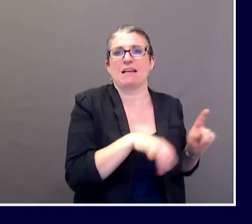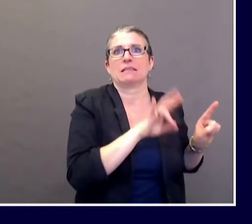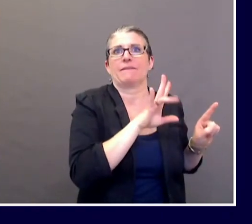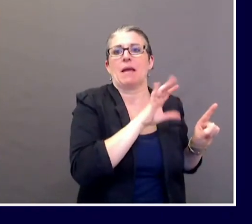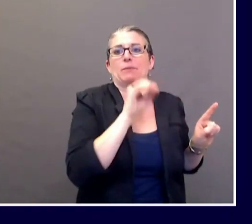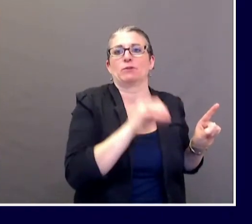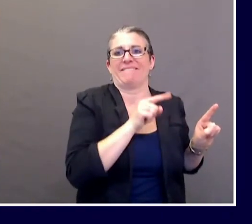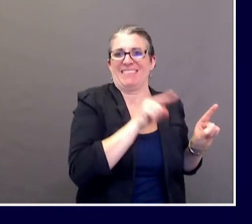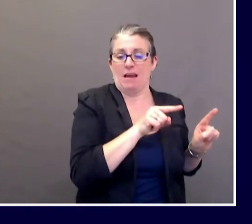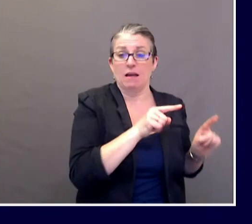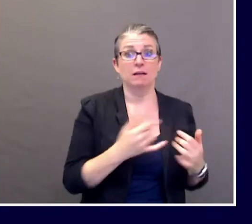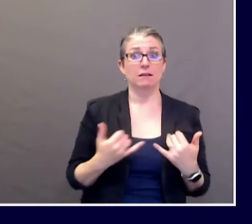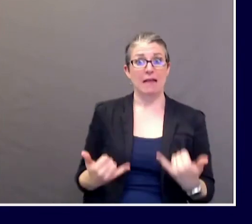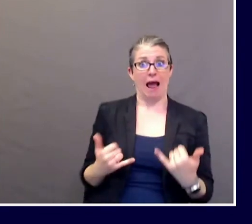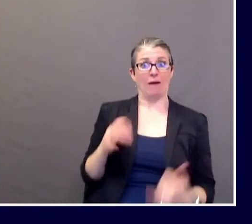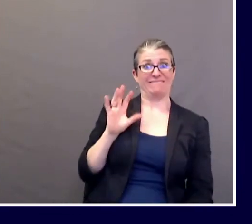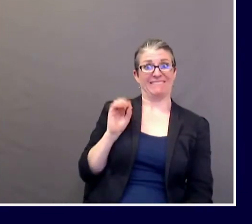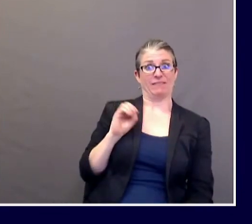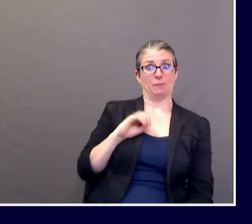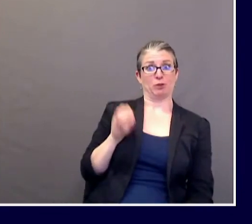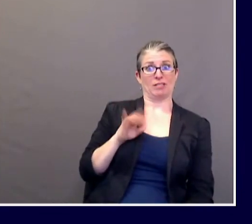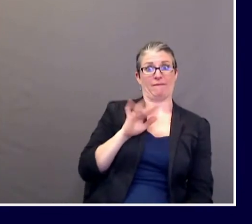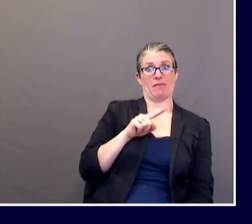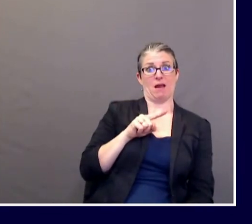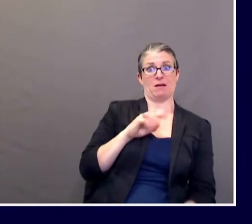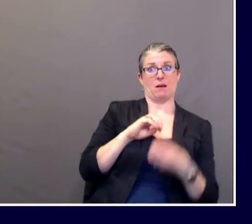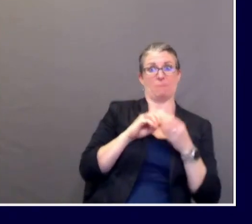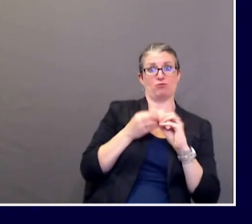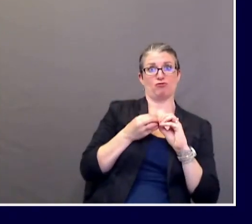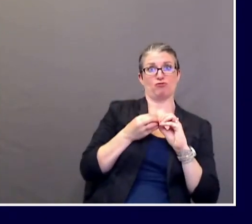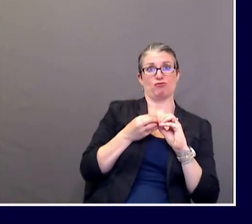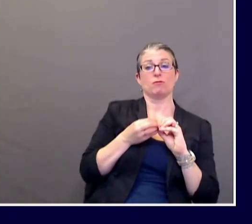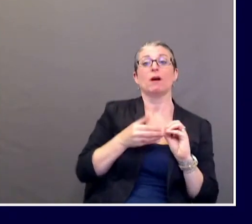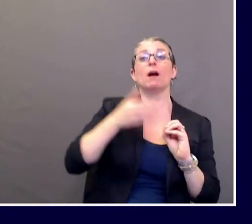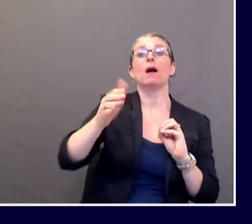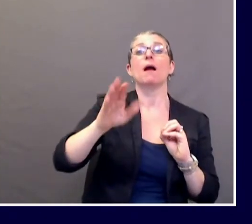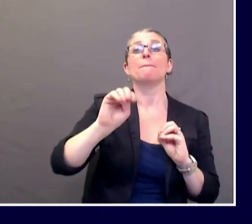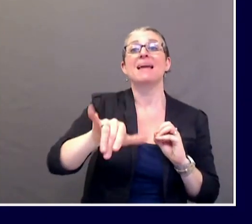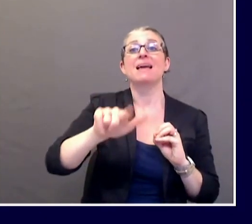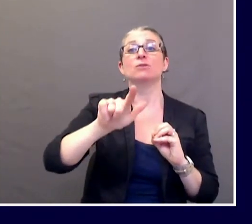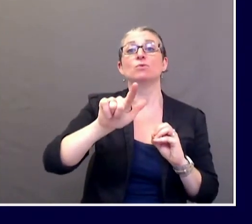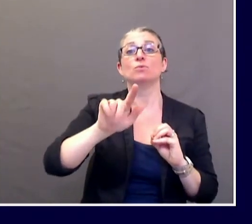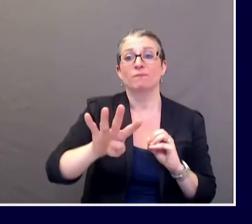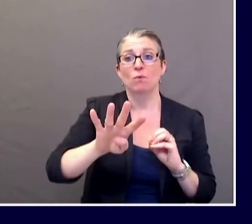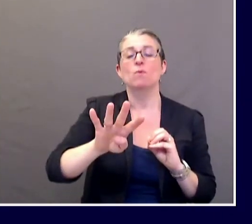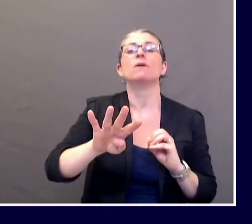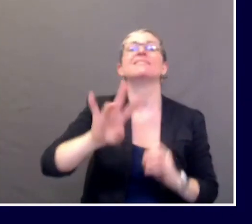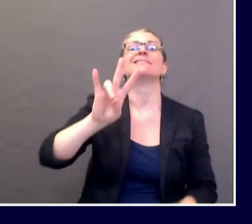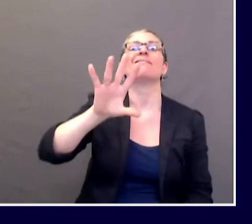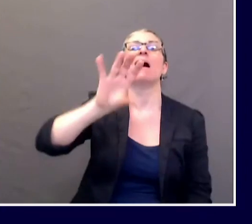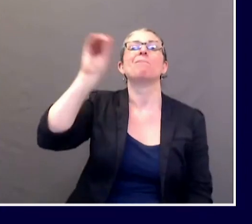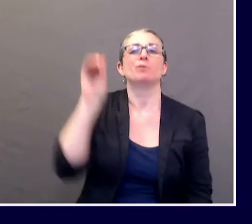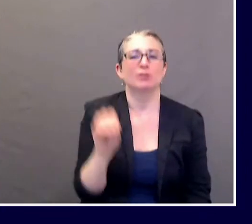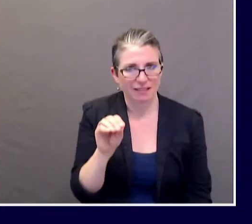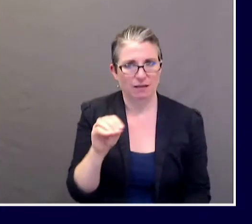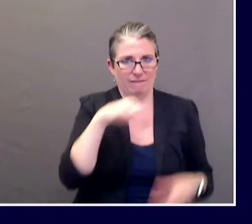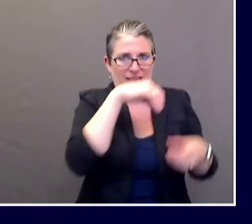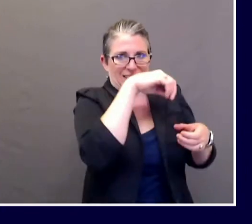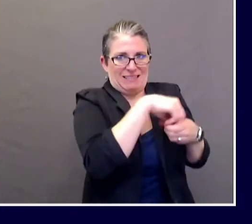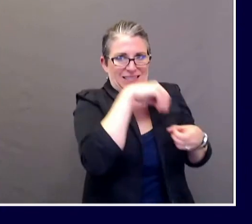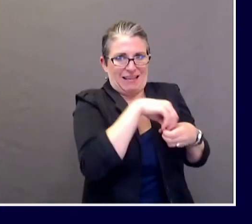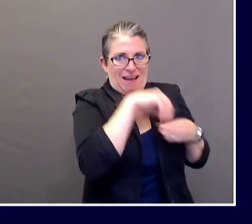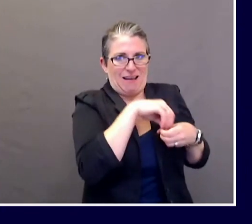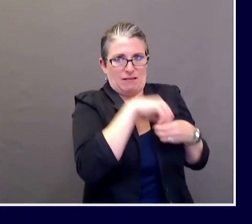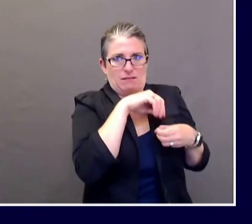going to an outdoor ball game and you're sitting in the audience and you're trying to sit, keeping 6 feet apart from the next